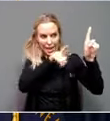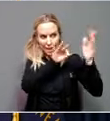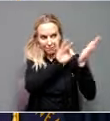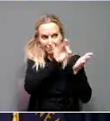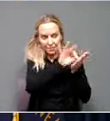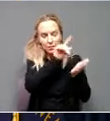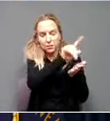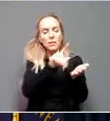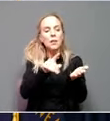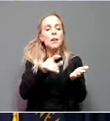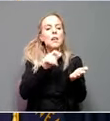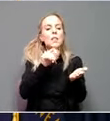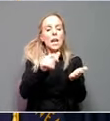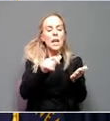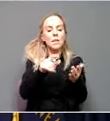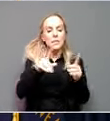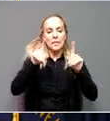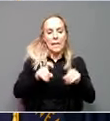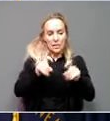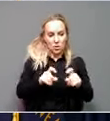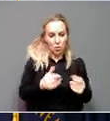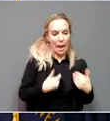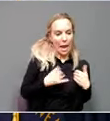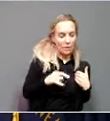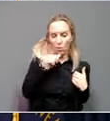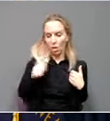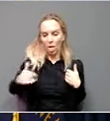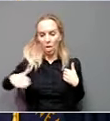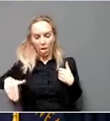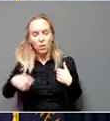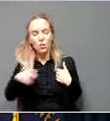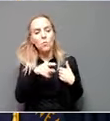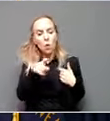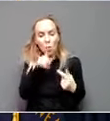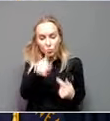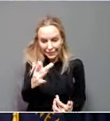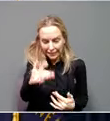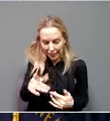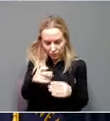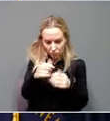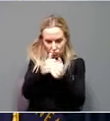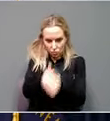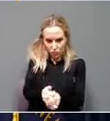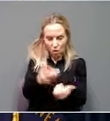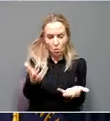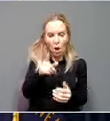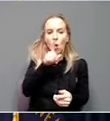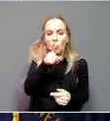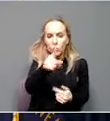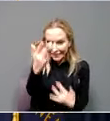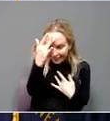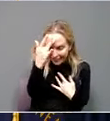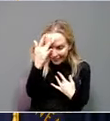or I didn't. I mean, the way they do breakthrough cases really is, are you sick? And so I think